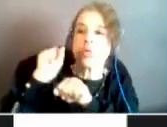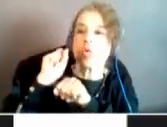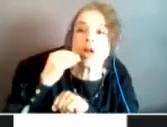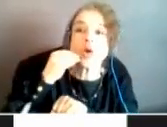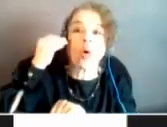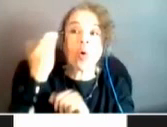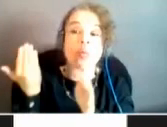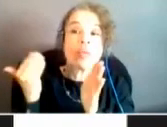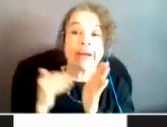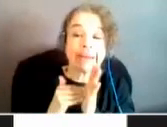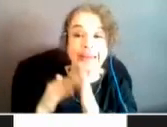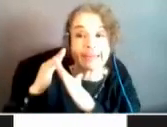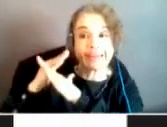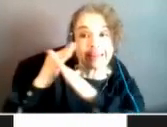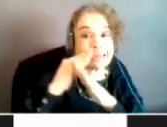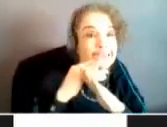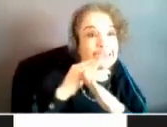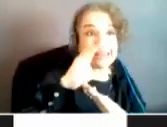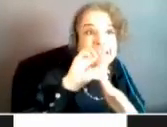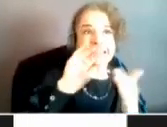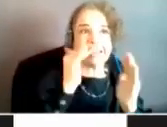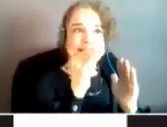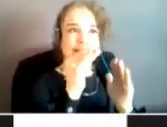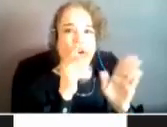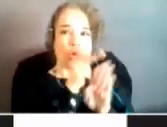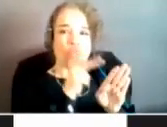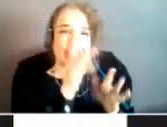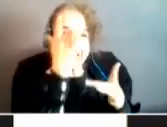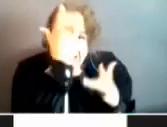again. In the case of chronic or terminal illnesses, the professional